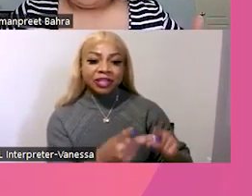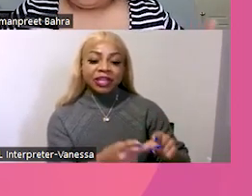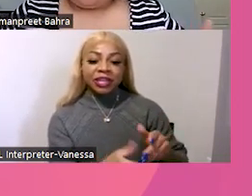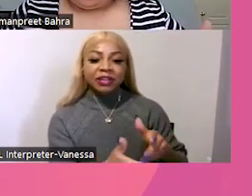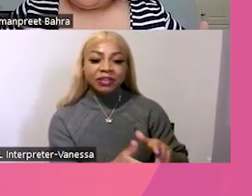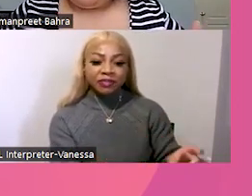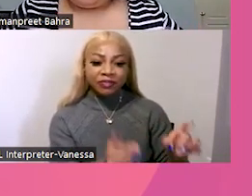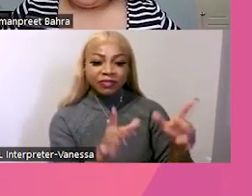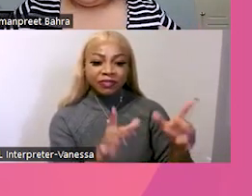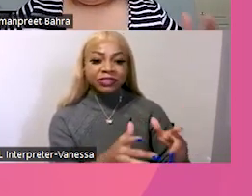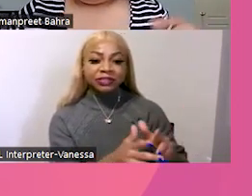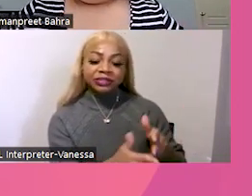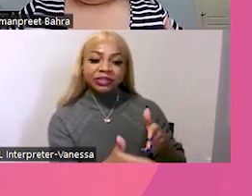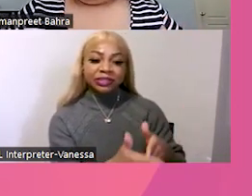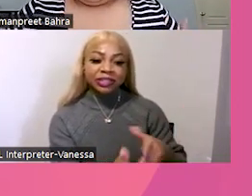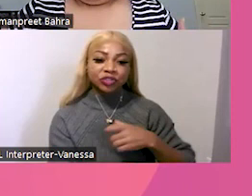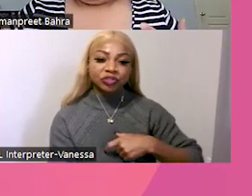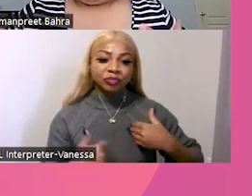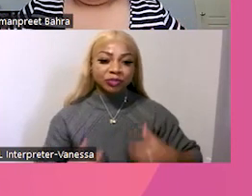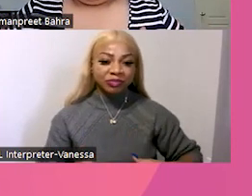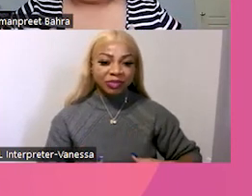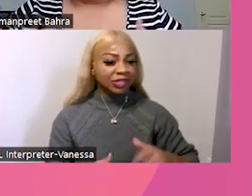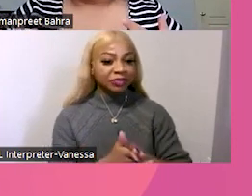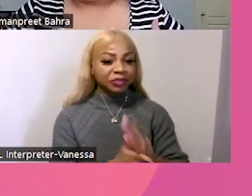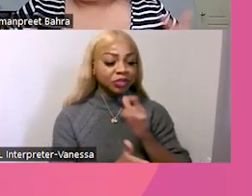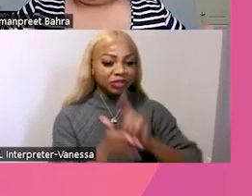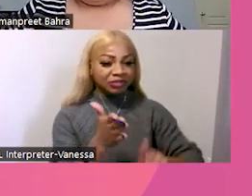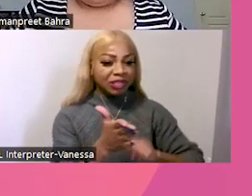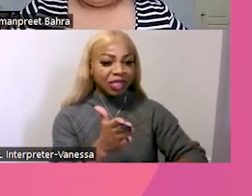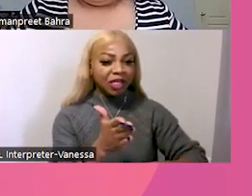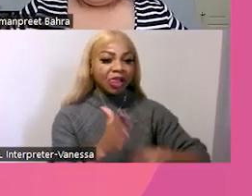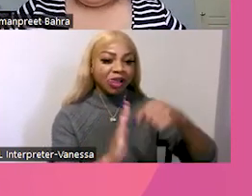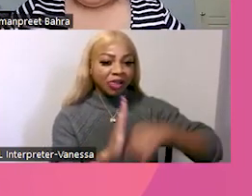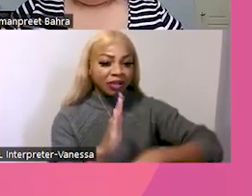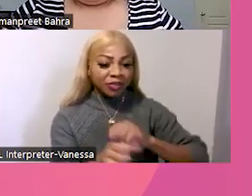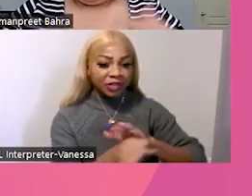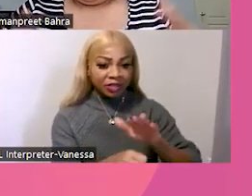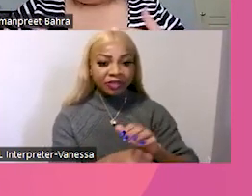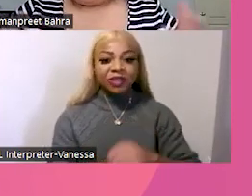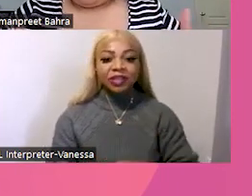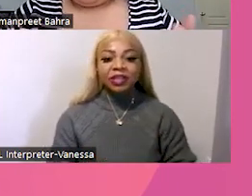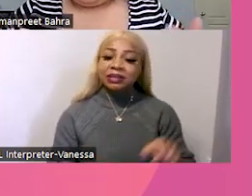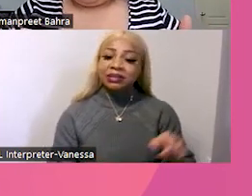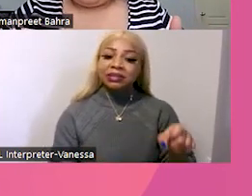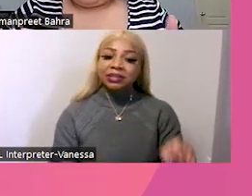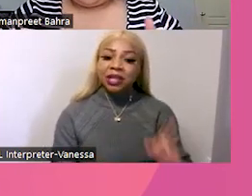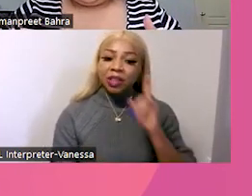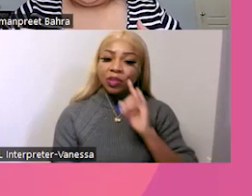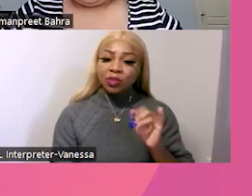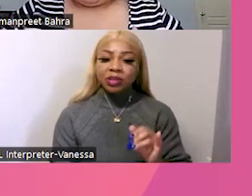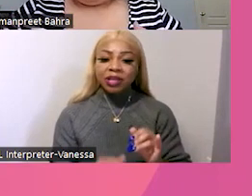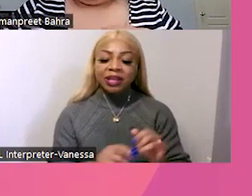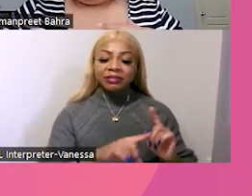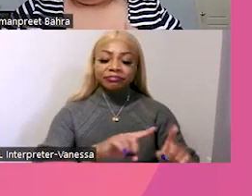remains unexplored. Seeing that gender-based violence takes on different shapes and forms, in intimate partners